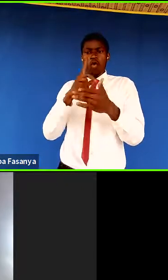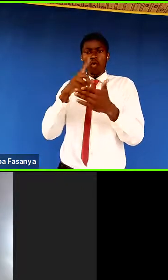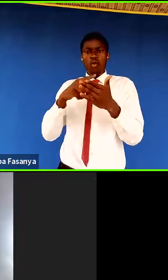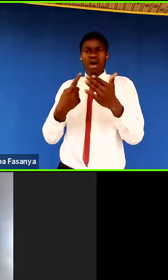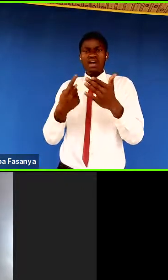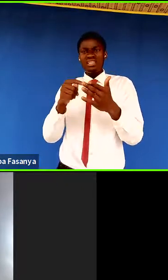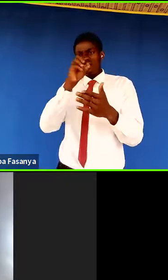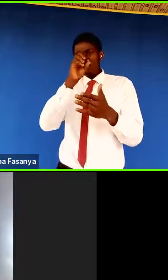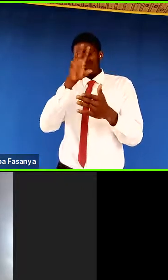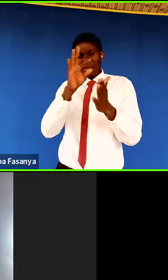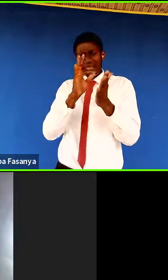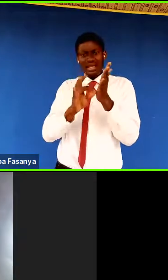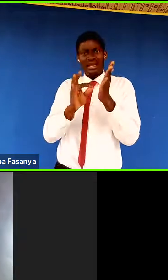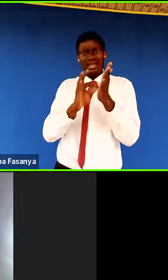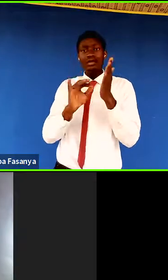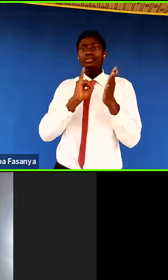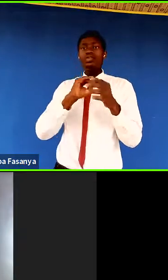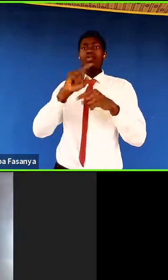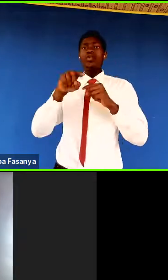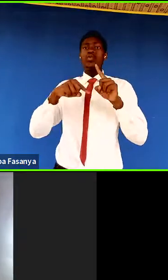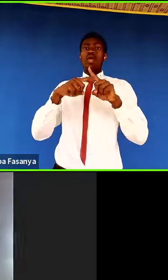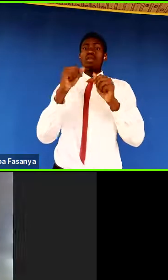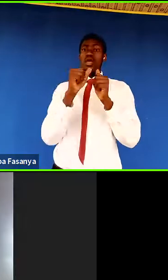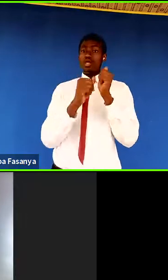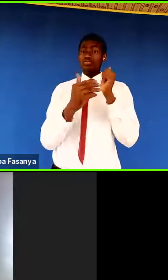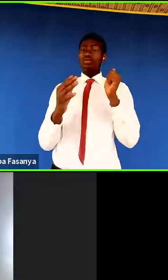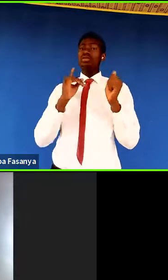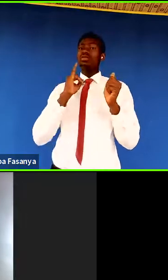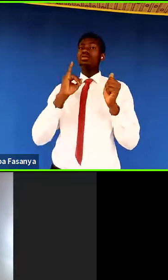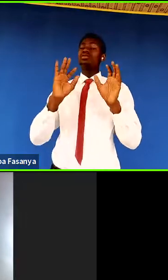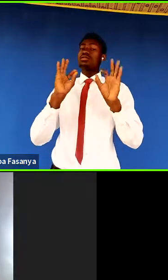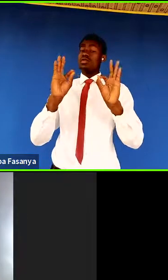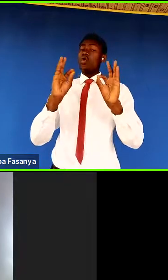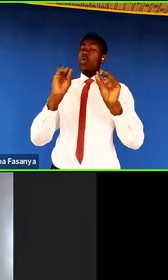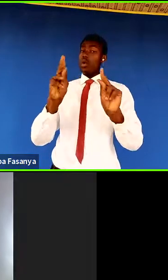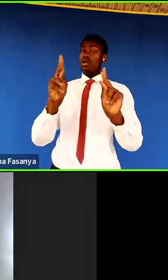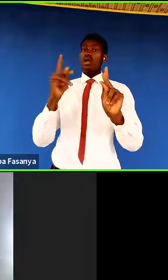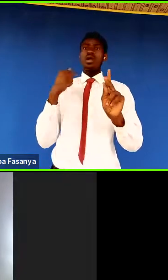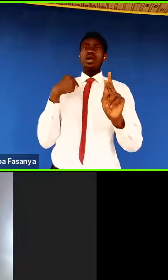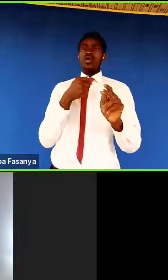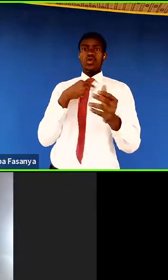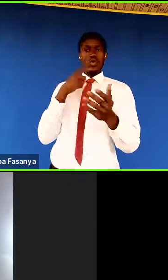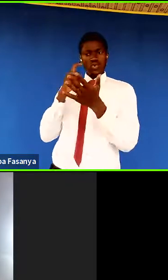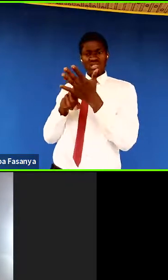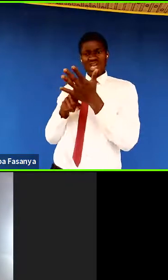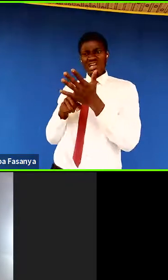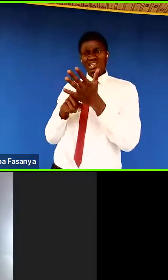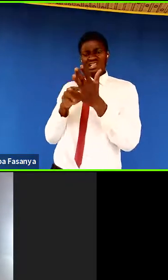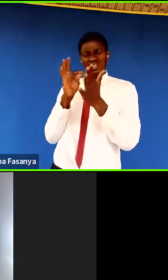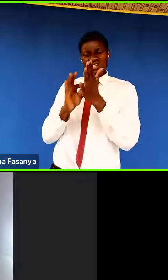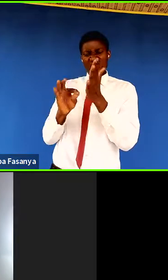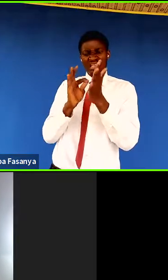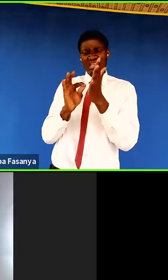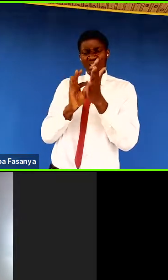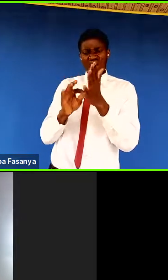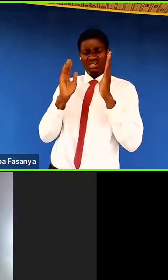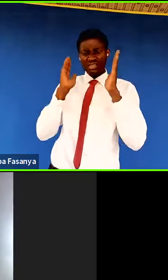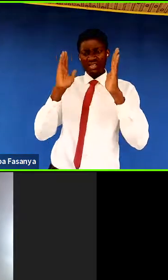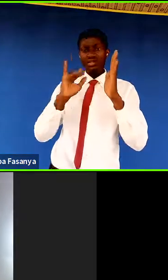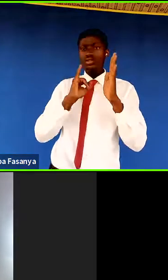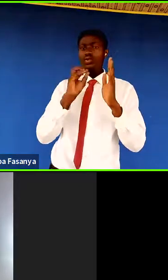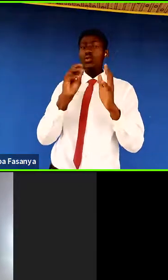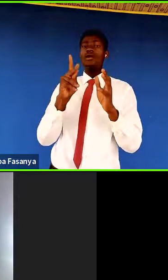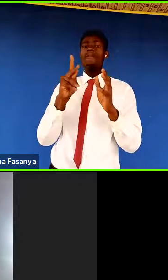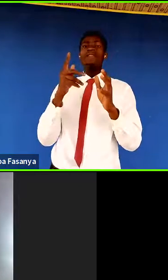So when everything is okay, we say, when we look at it, the count concentration or the sperm count is okay. The motility, the way they